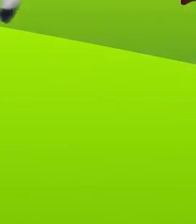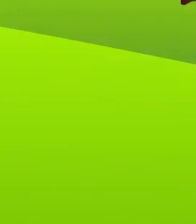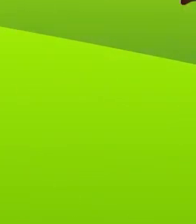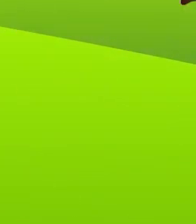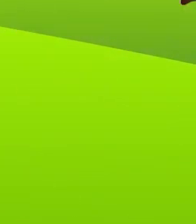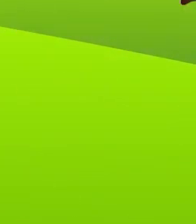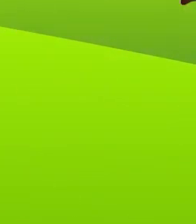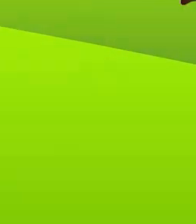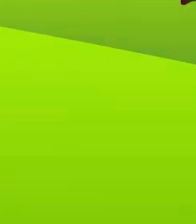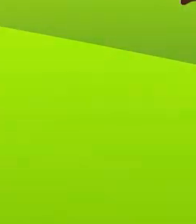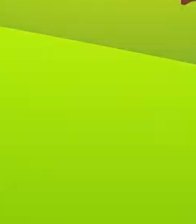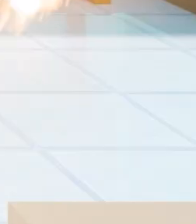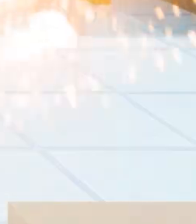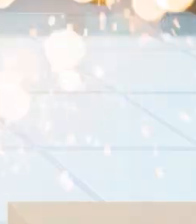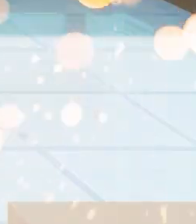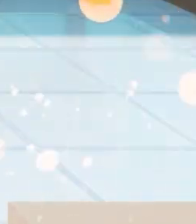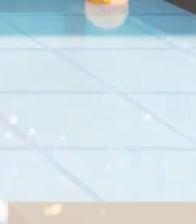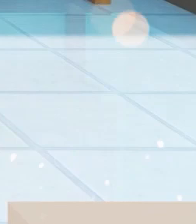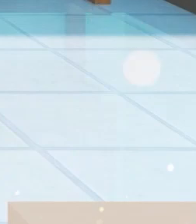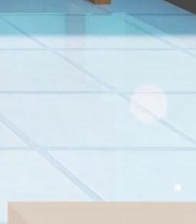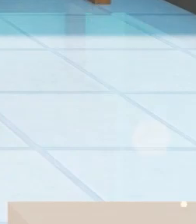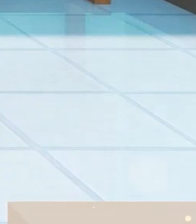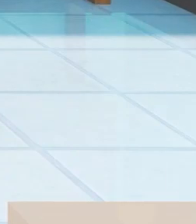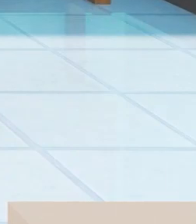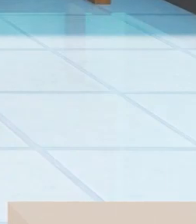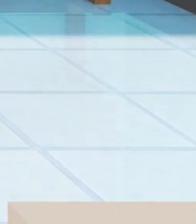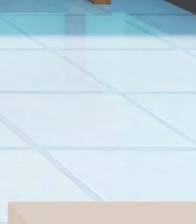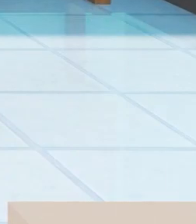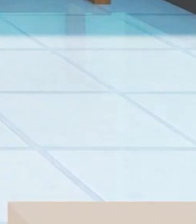Come along and join